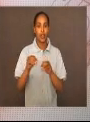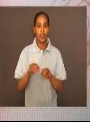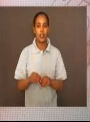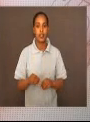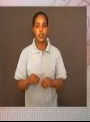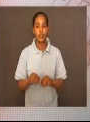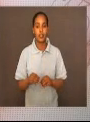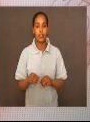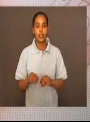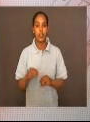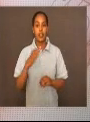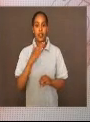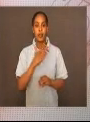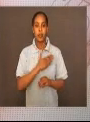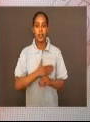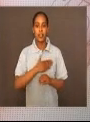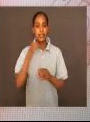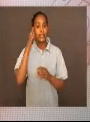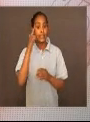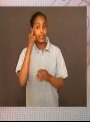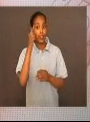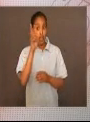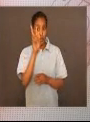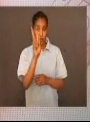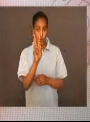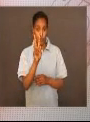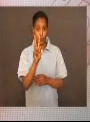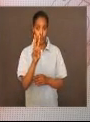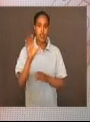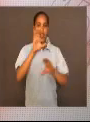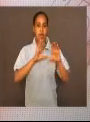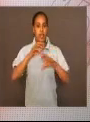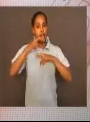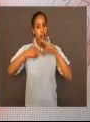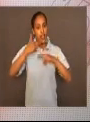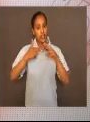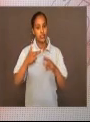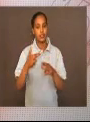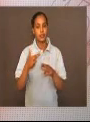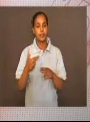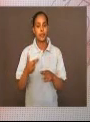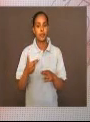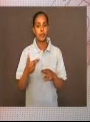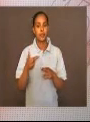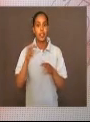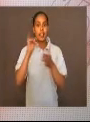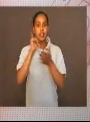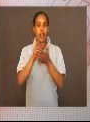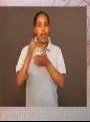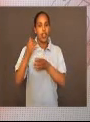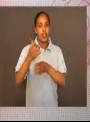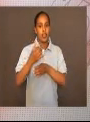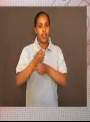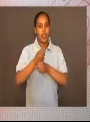Students, please think of two chemical reactions that